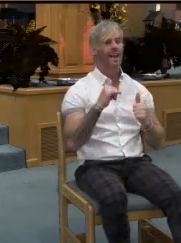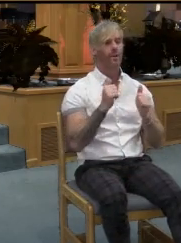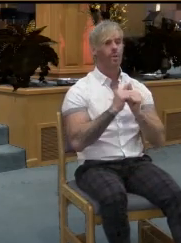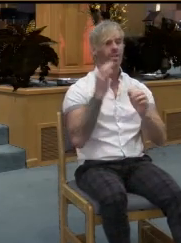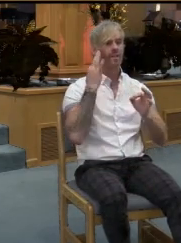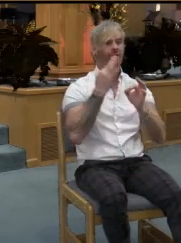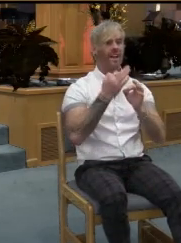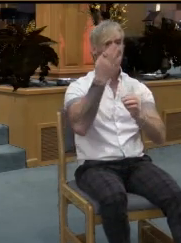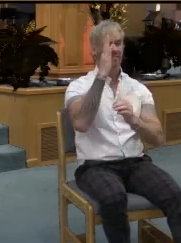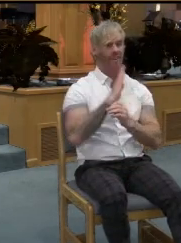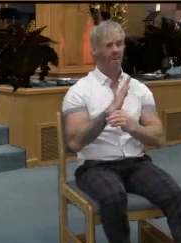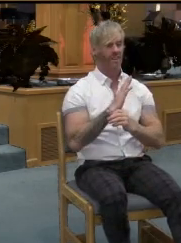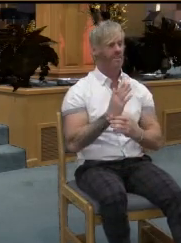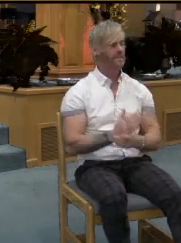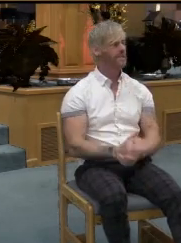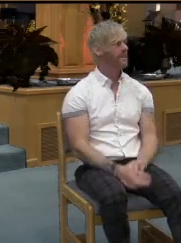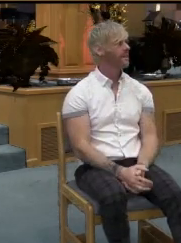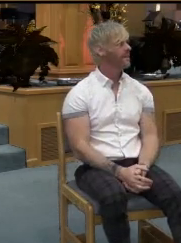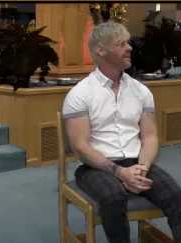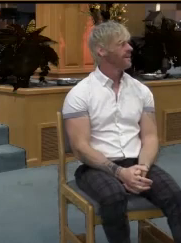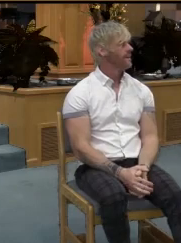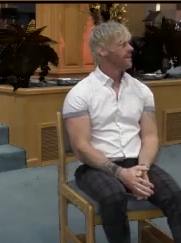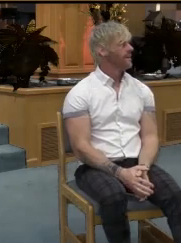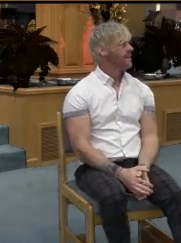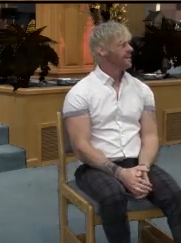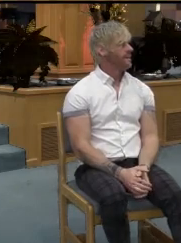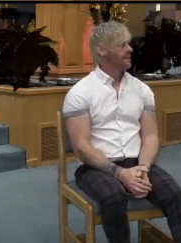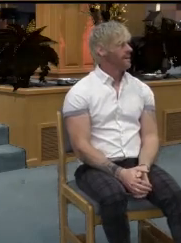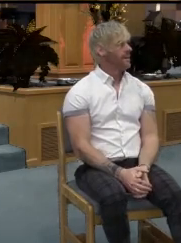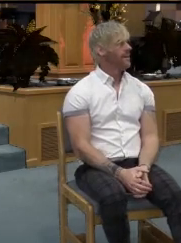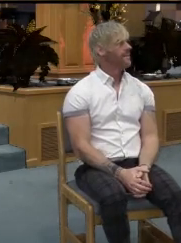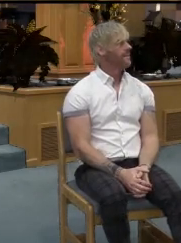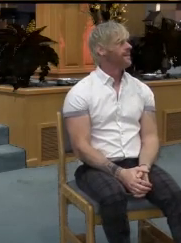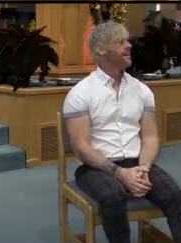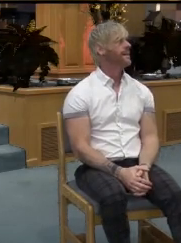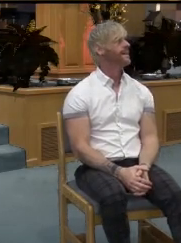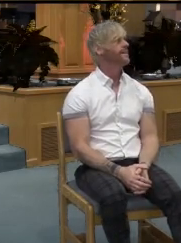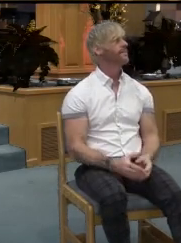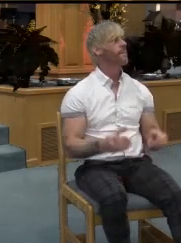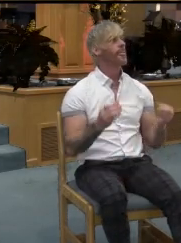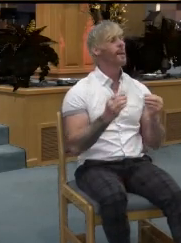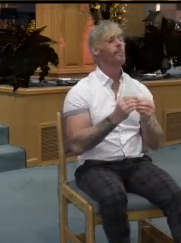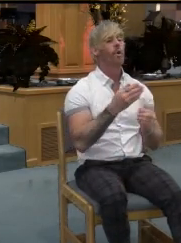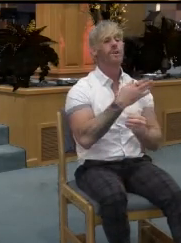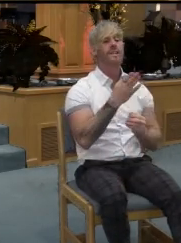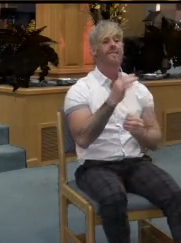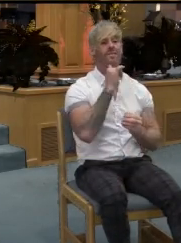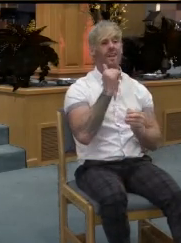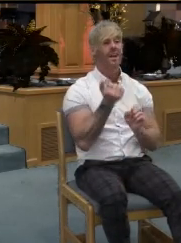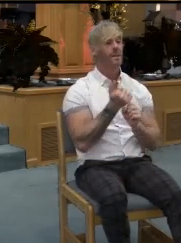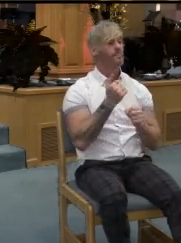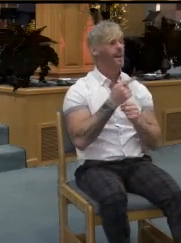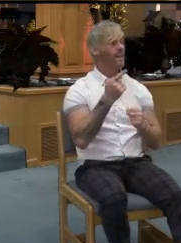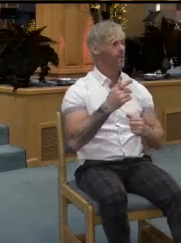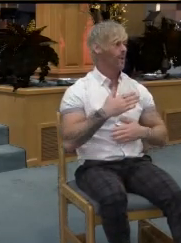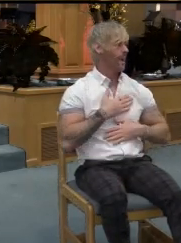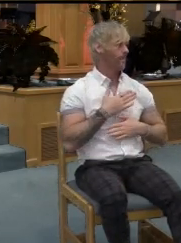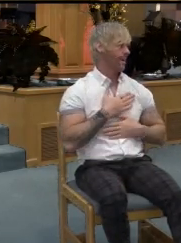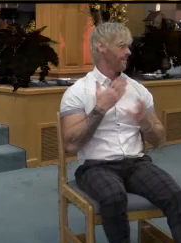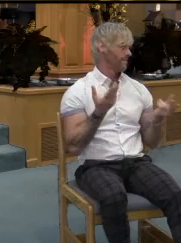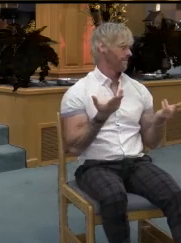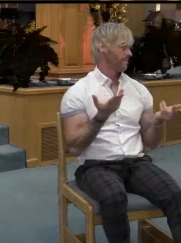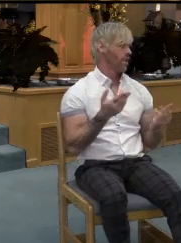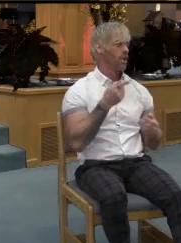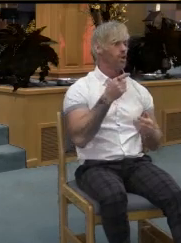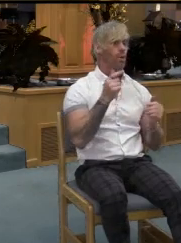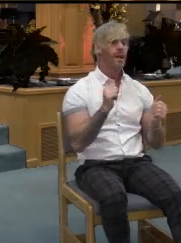based on circumstances. More stuff won't bring lasting satisfaction, and less stuff won't either. You can be a monk, or you